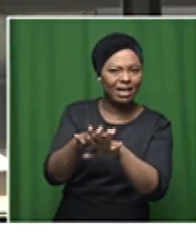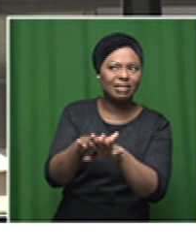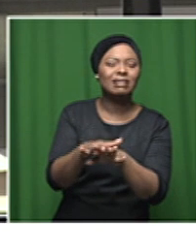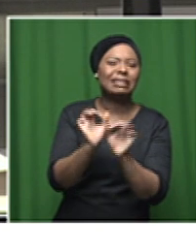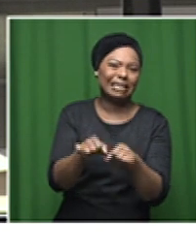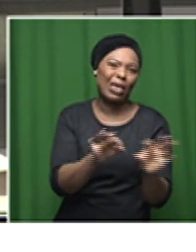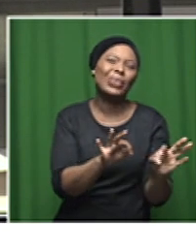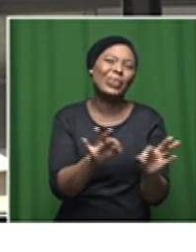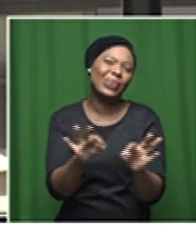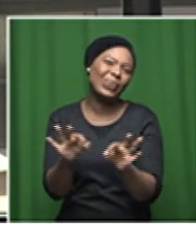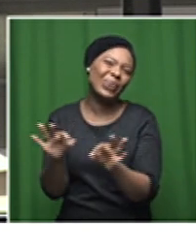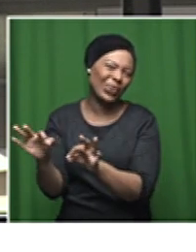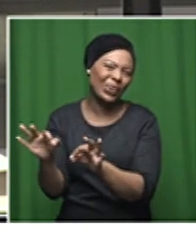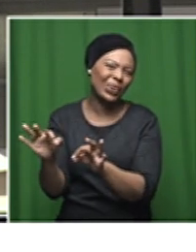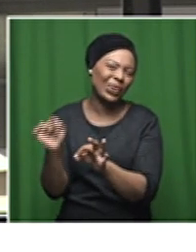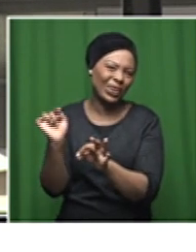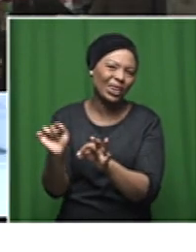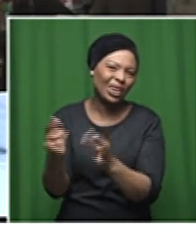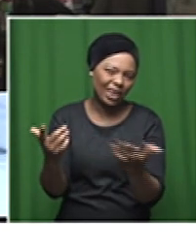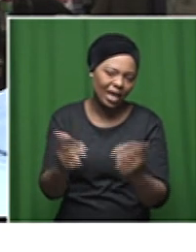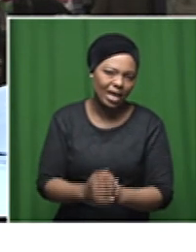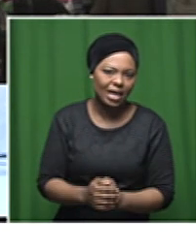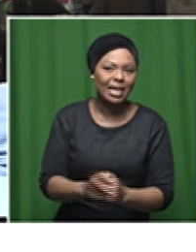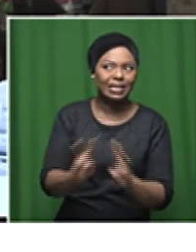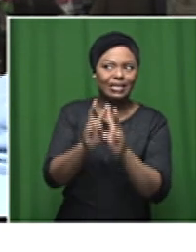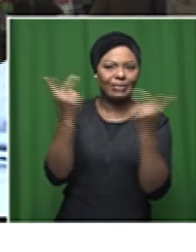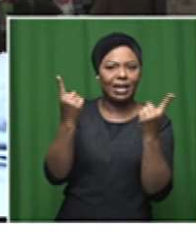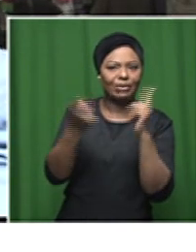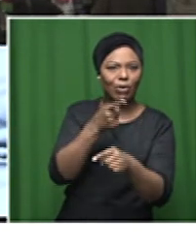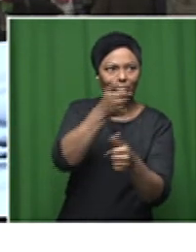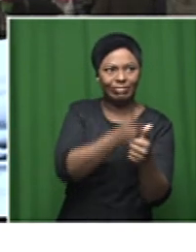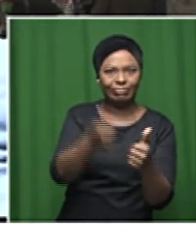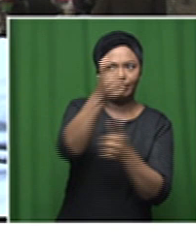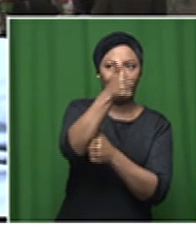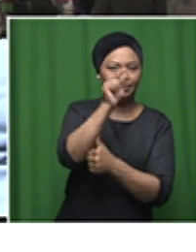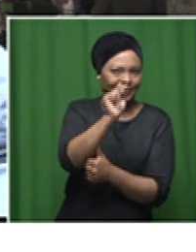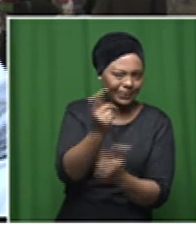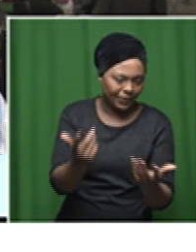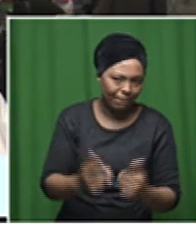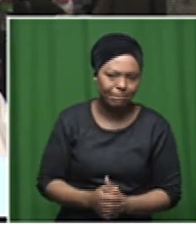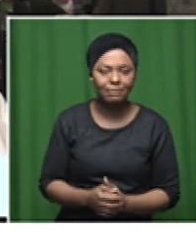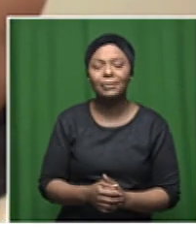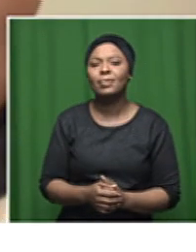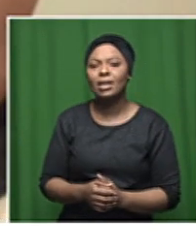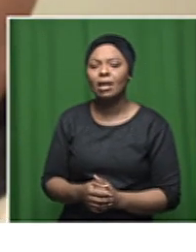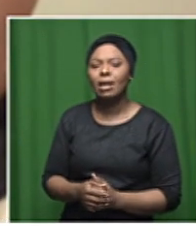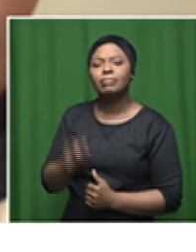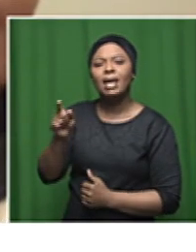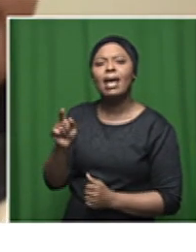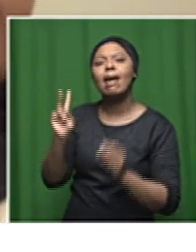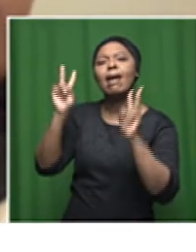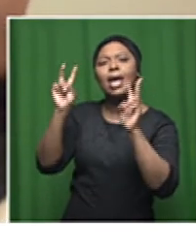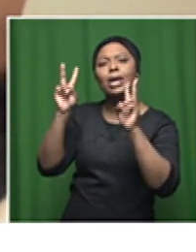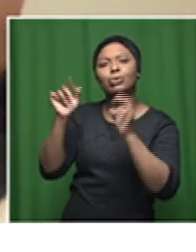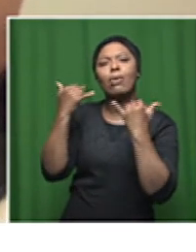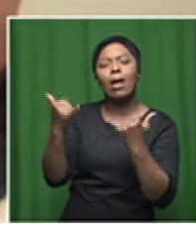on the ground, it's very different from what the principal is responding to. Now, the big issue is this issue of